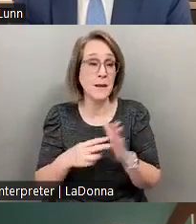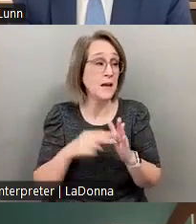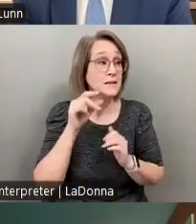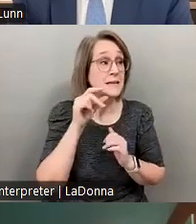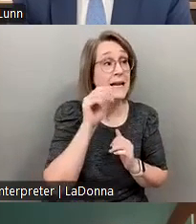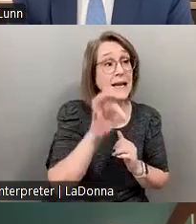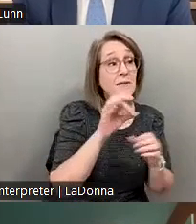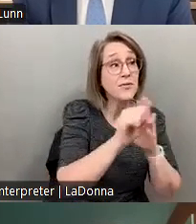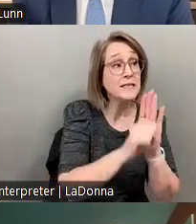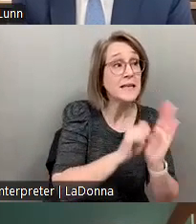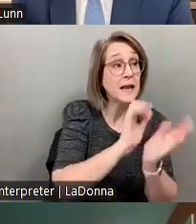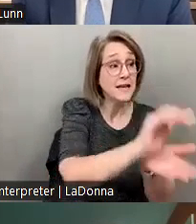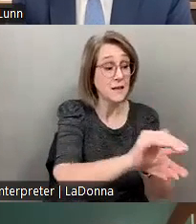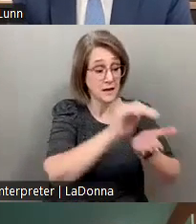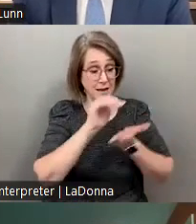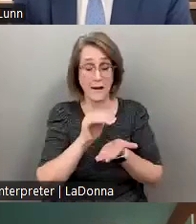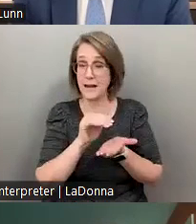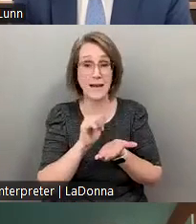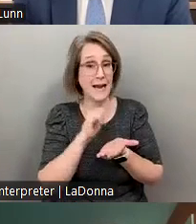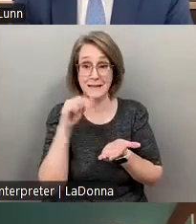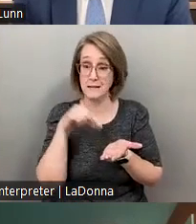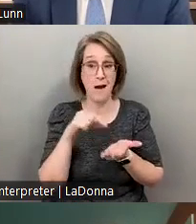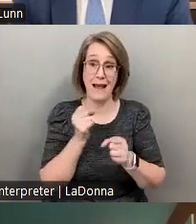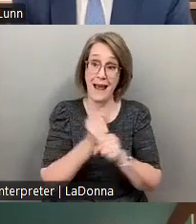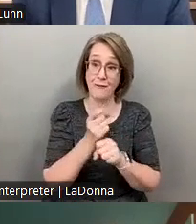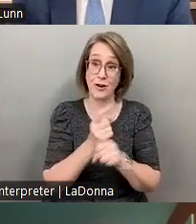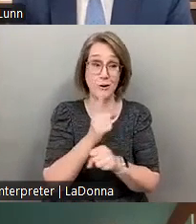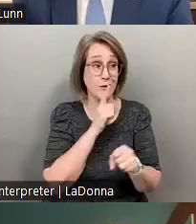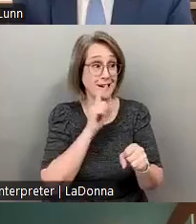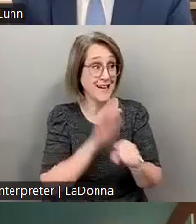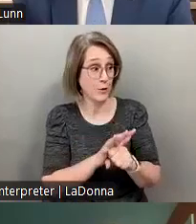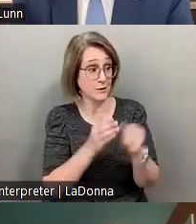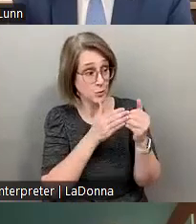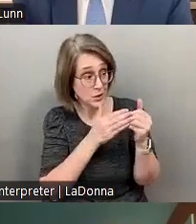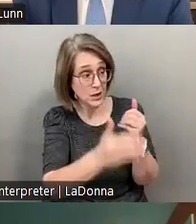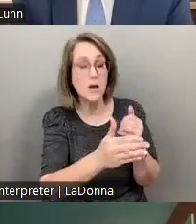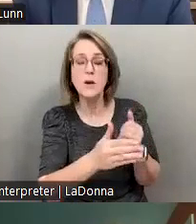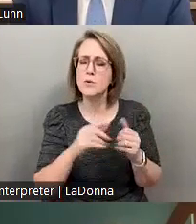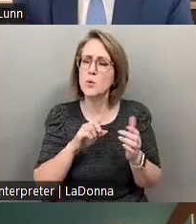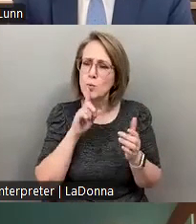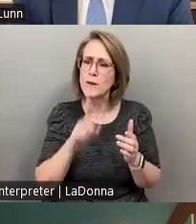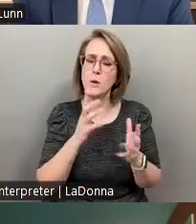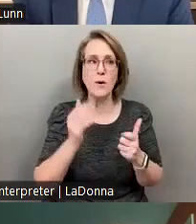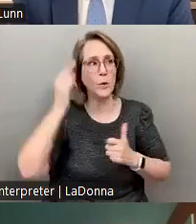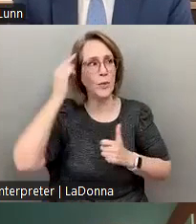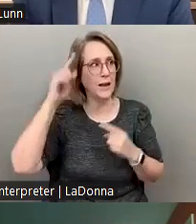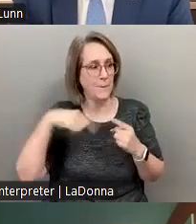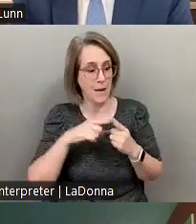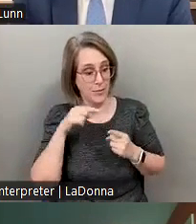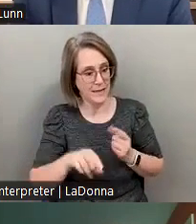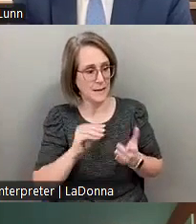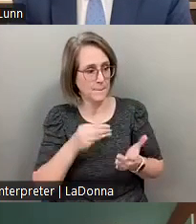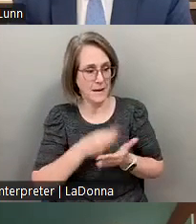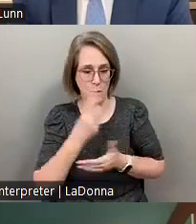award, this isn't dollars that are going to be here year after year in perpetuity. And so really planning for the future and working with their Board